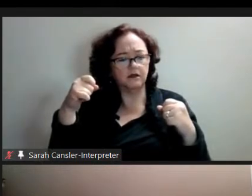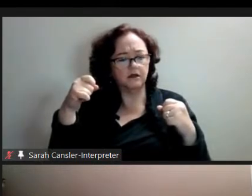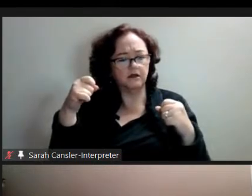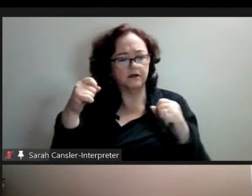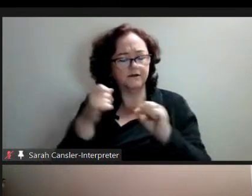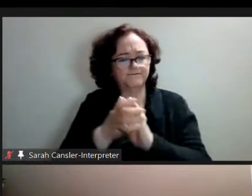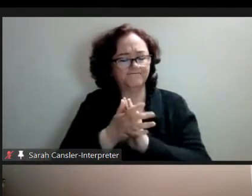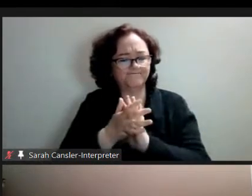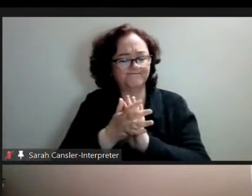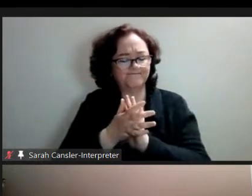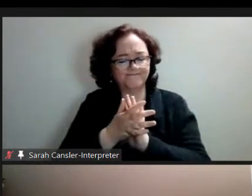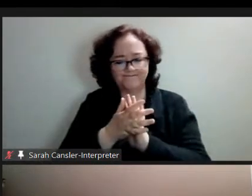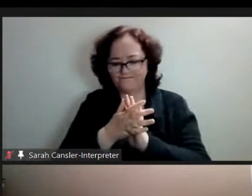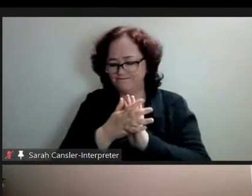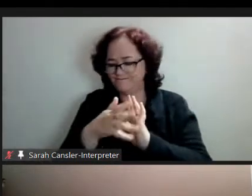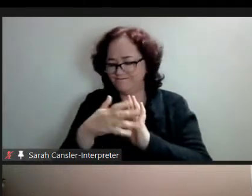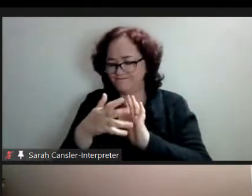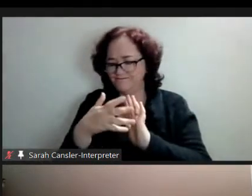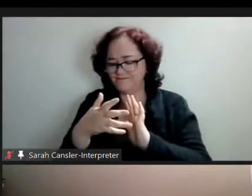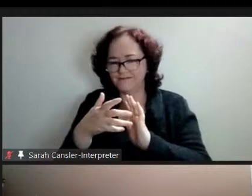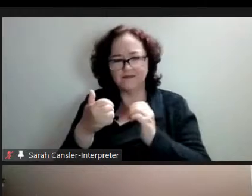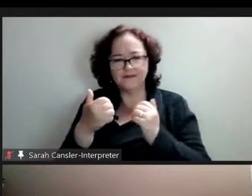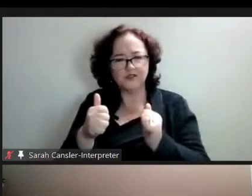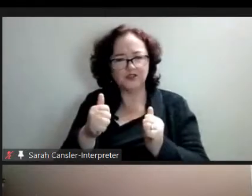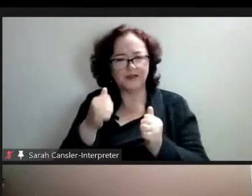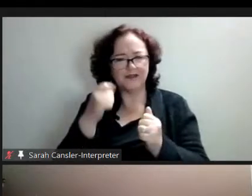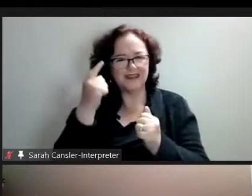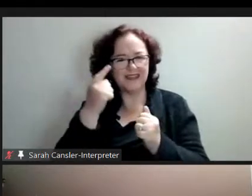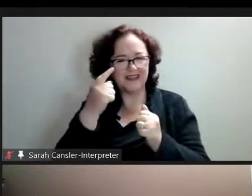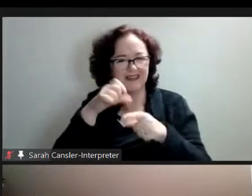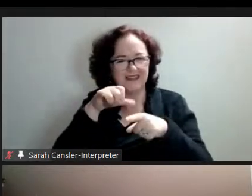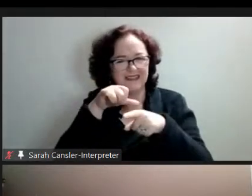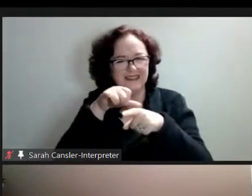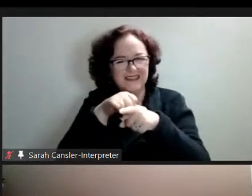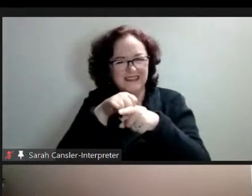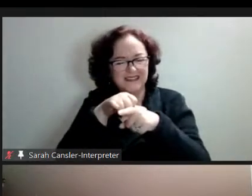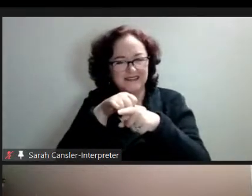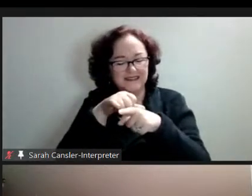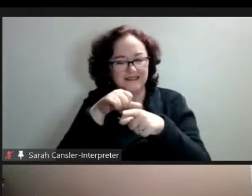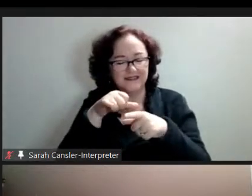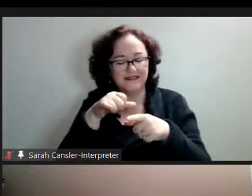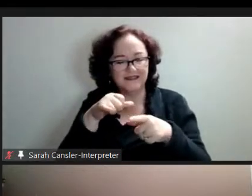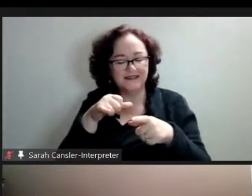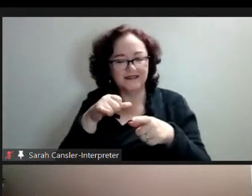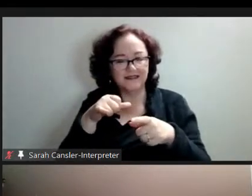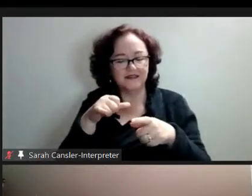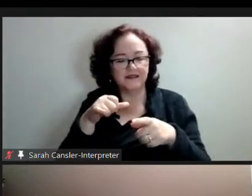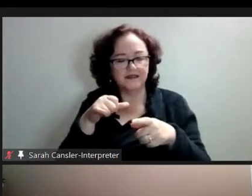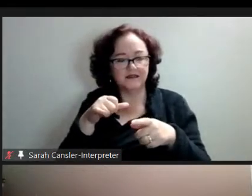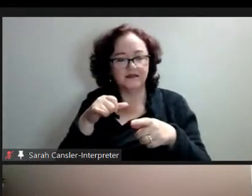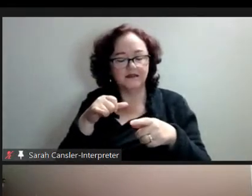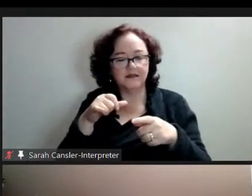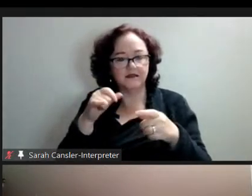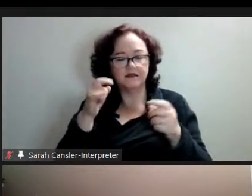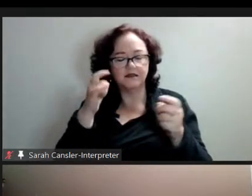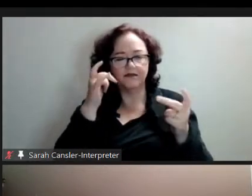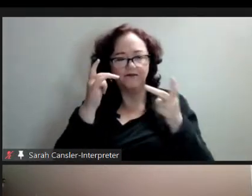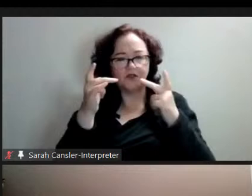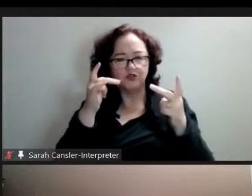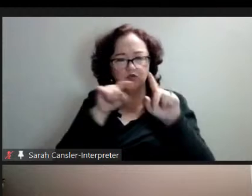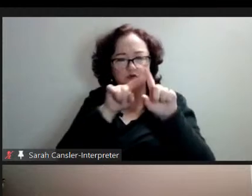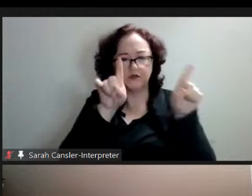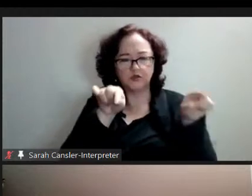I'm sorry, I'm trying to get the correct terminology that you guys use to differentiate the two visual screens that you